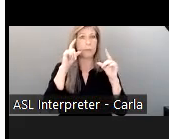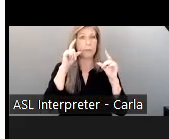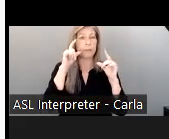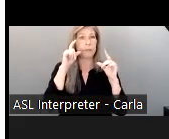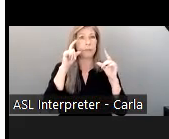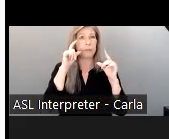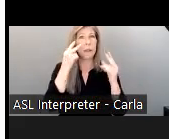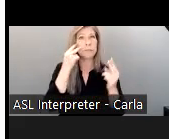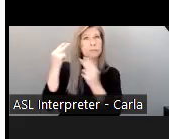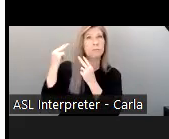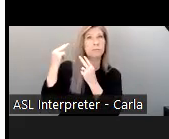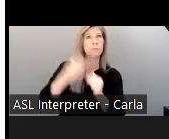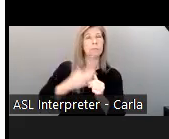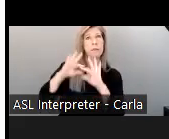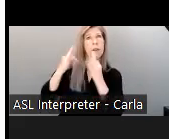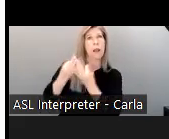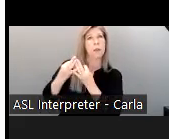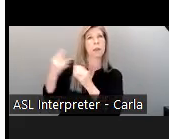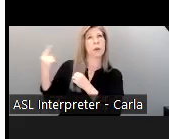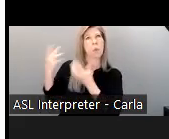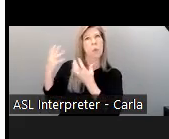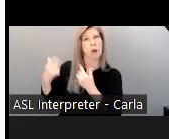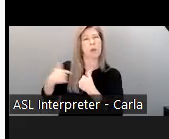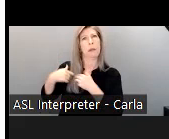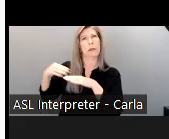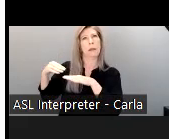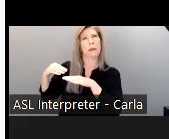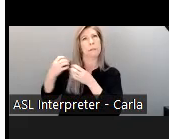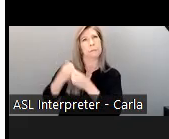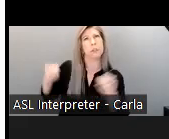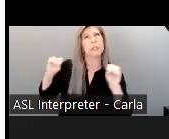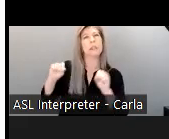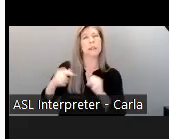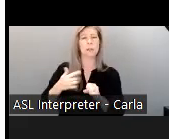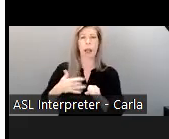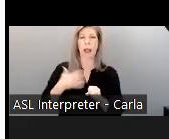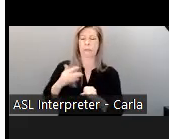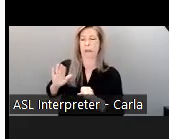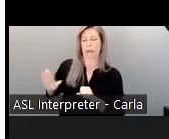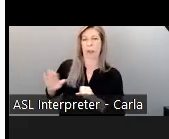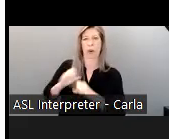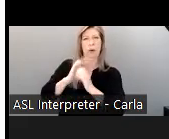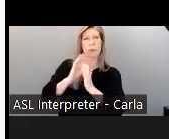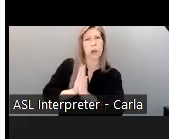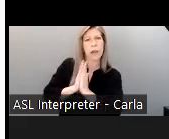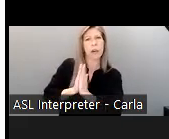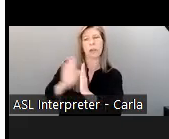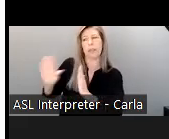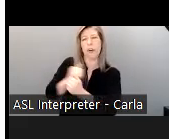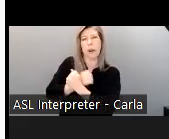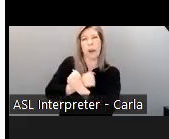were wanting me to be free. So I feel their prayers and their love in the back of me, pushing me forward. And I feel